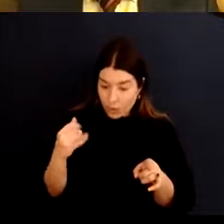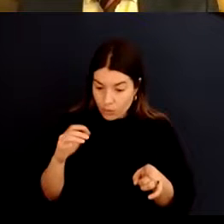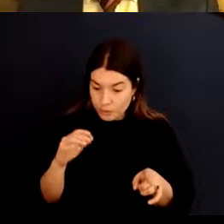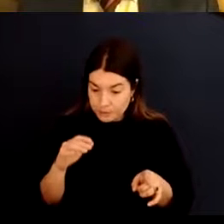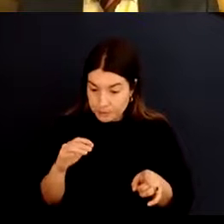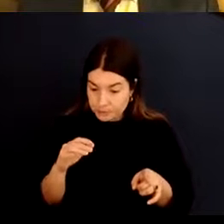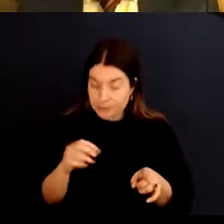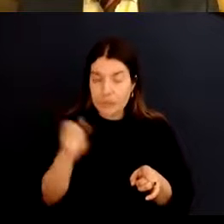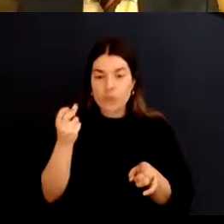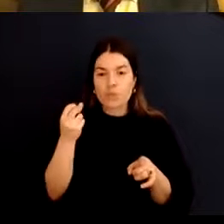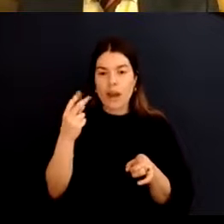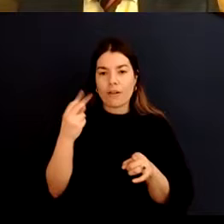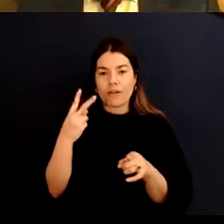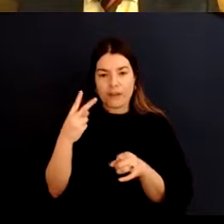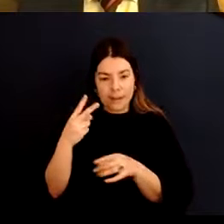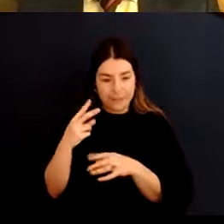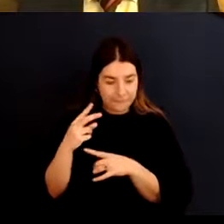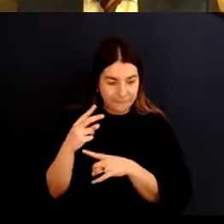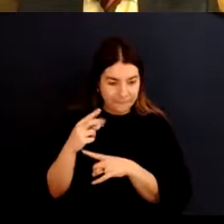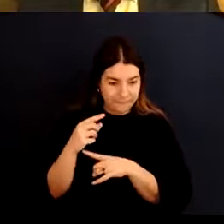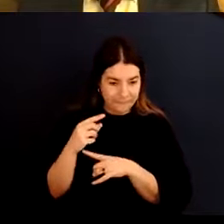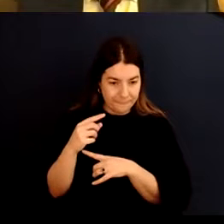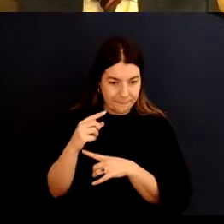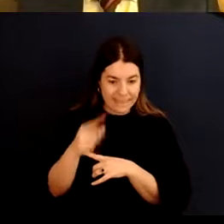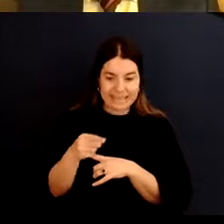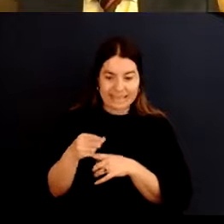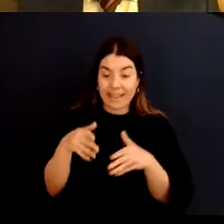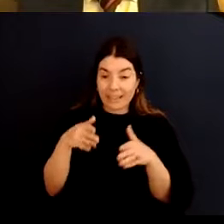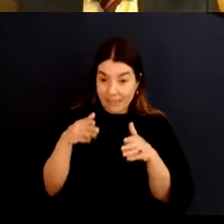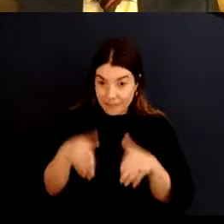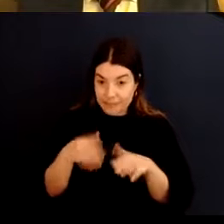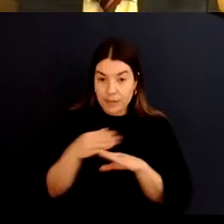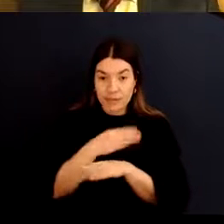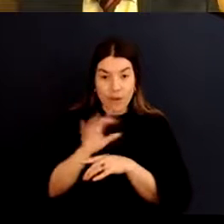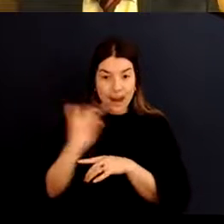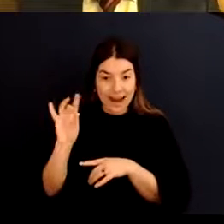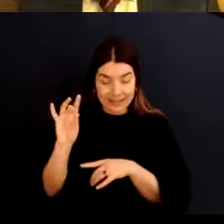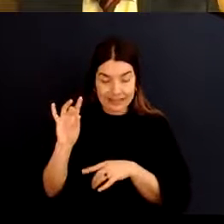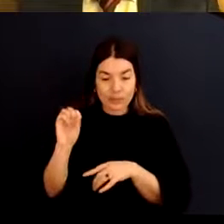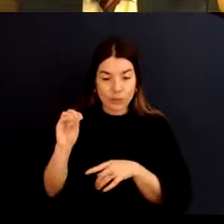before the hour, and I'm not sure. And Jade,